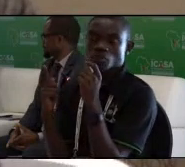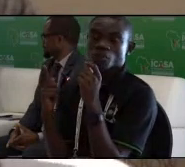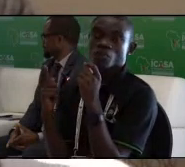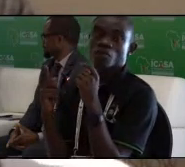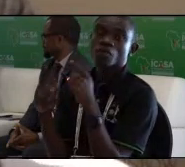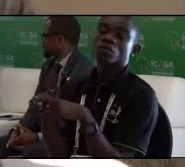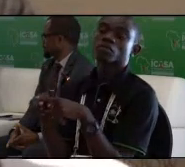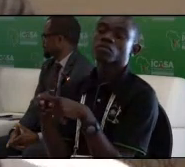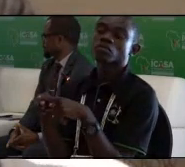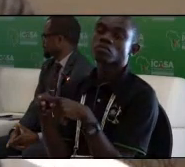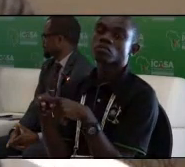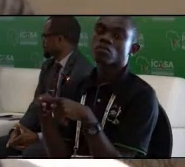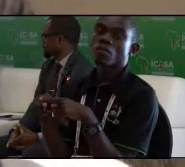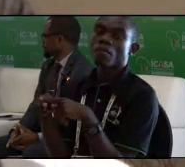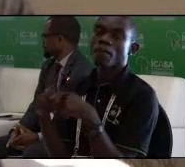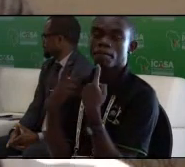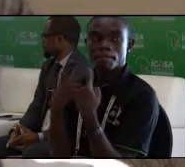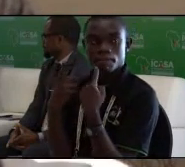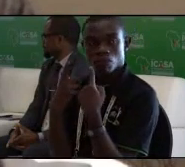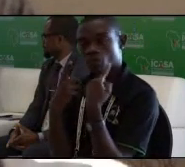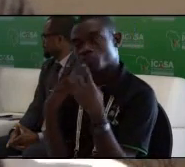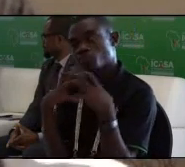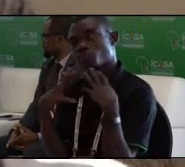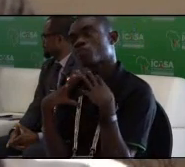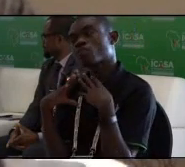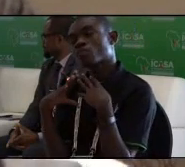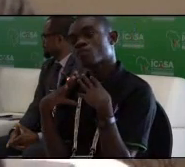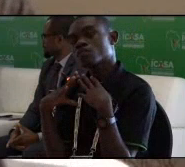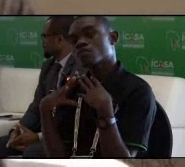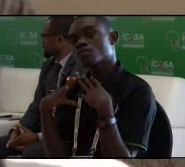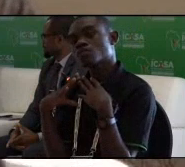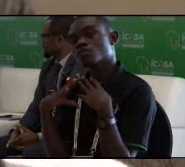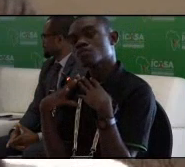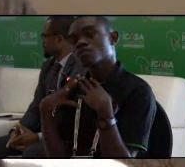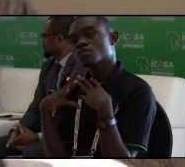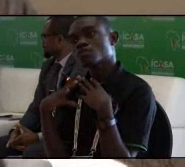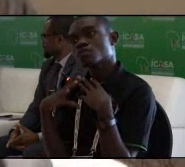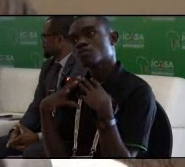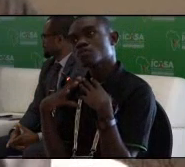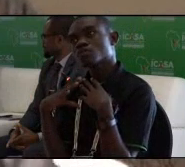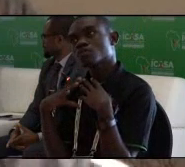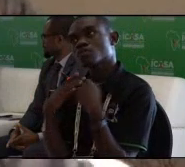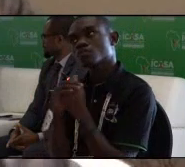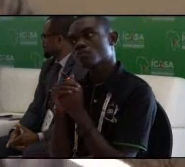keep increasing. At this point, one thing we want to do probably is just to